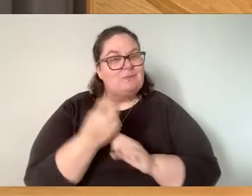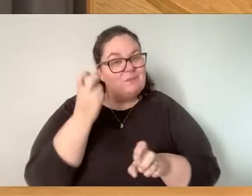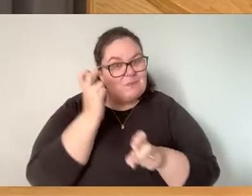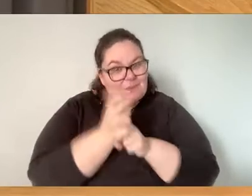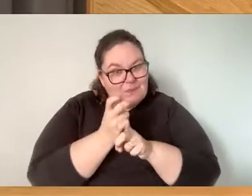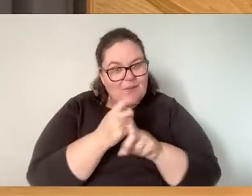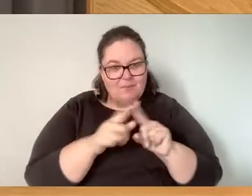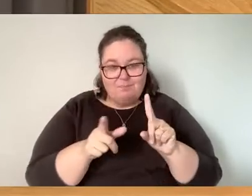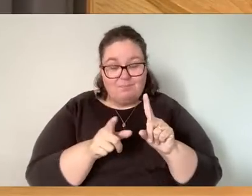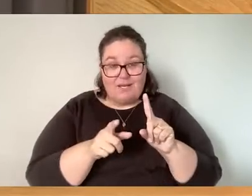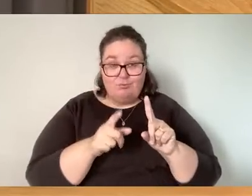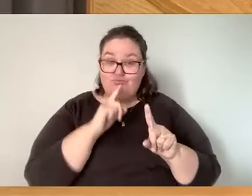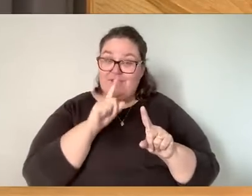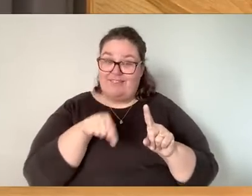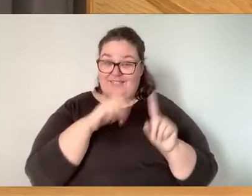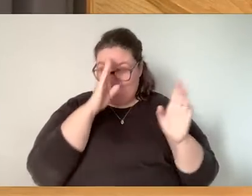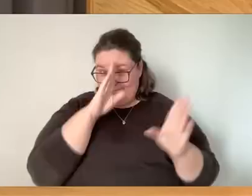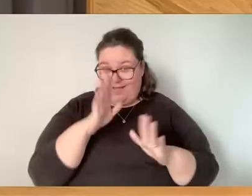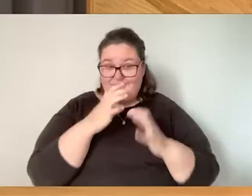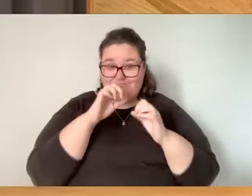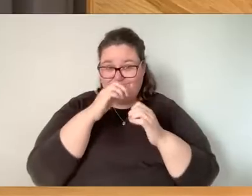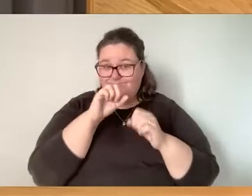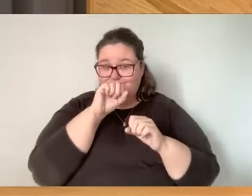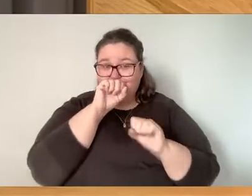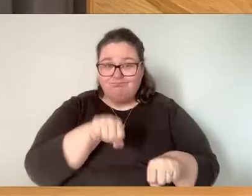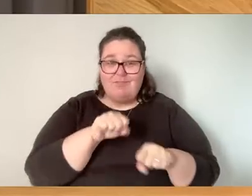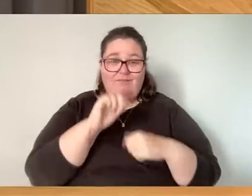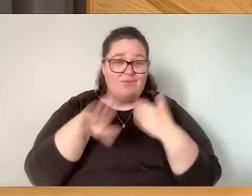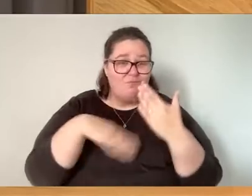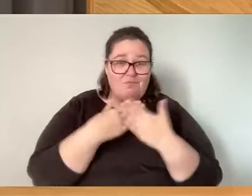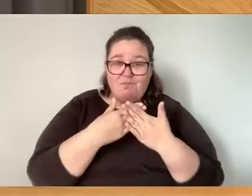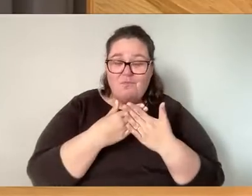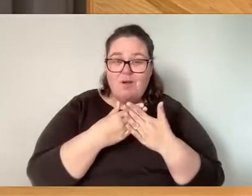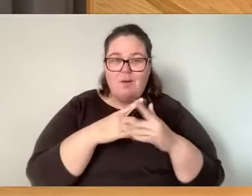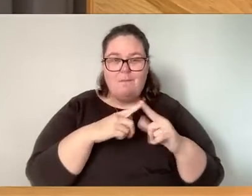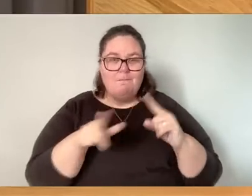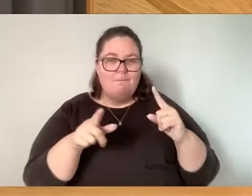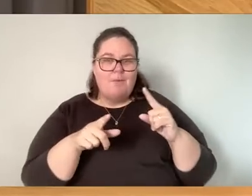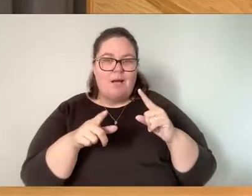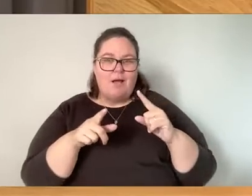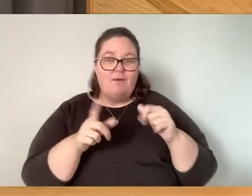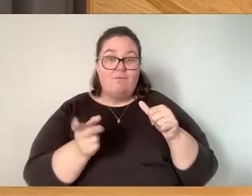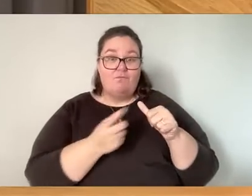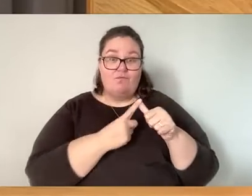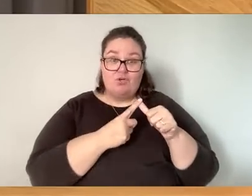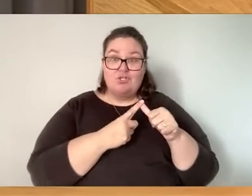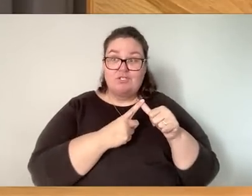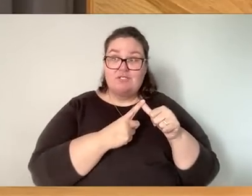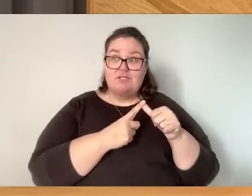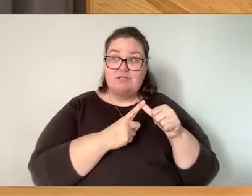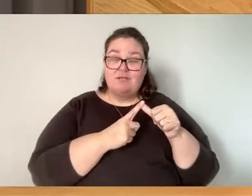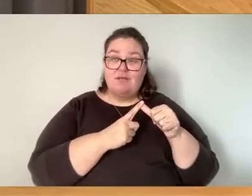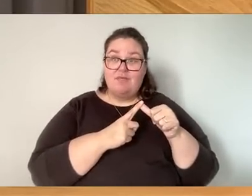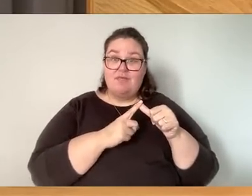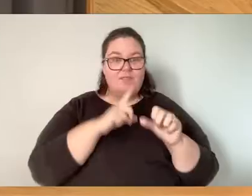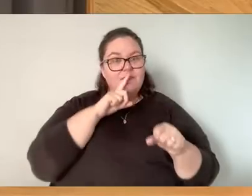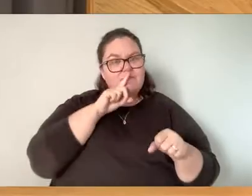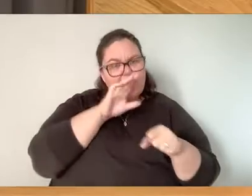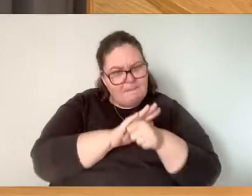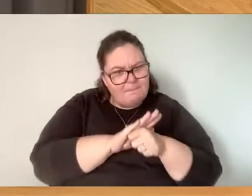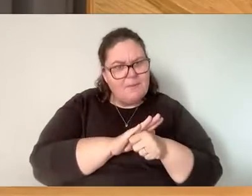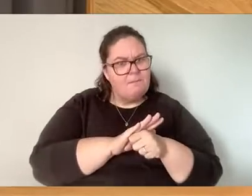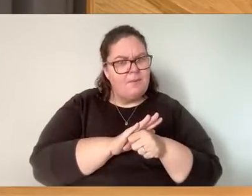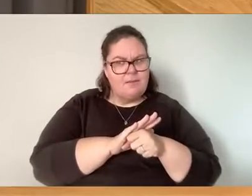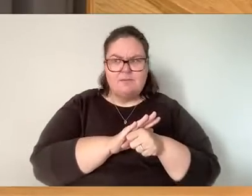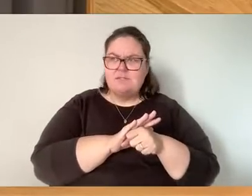this plan, but some of the things that stand out to me is the commitment to get regulatory standards moving, and